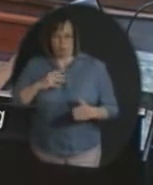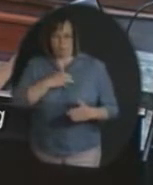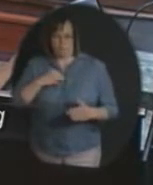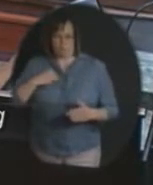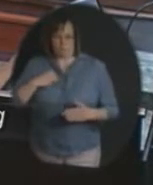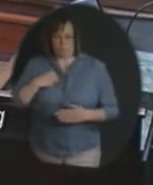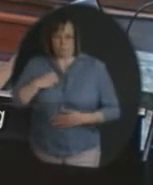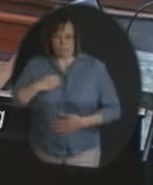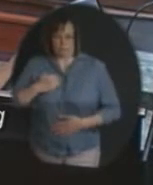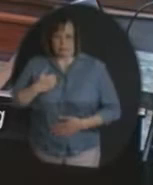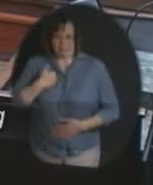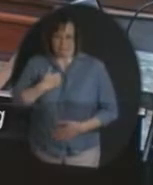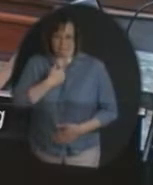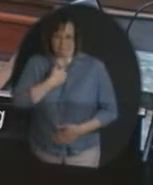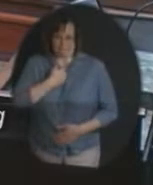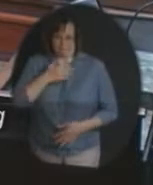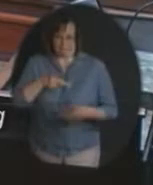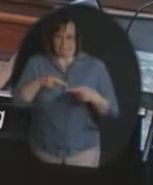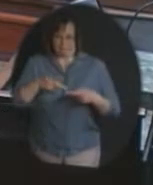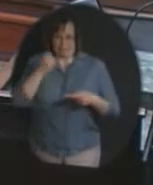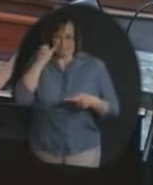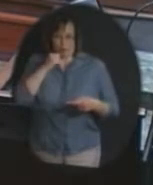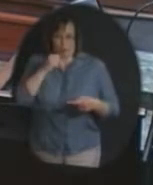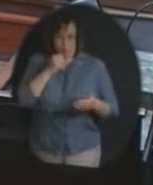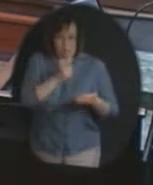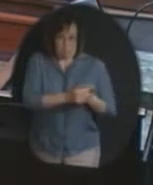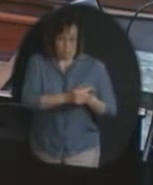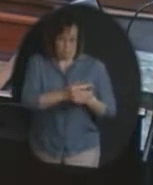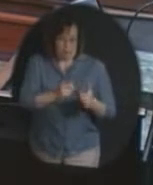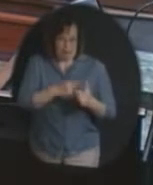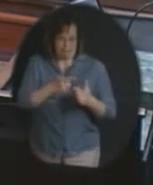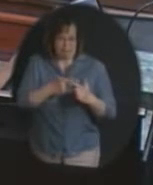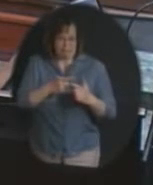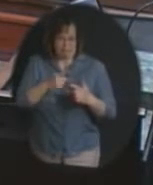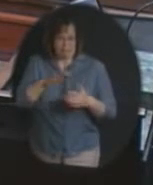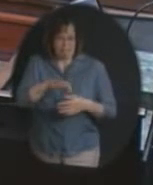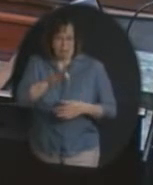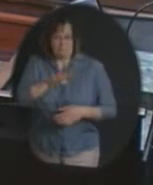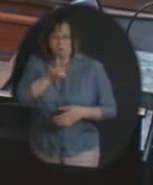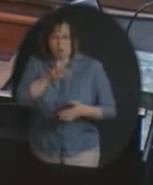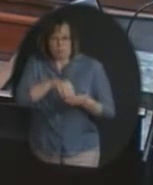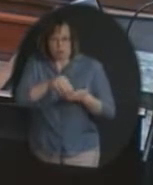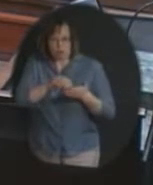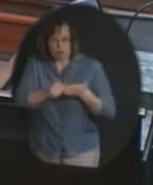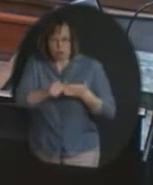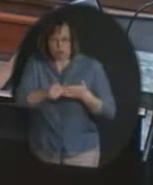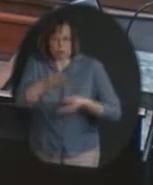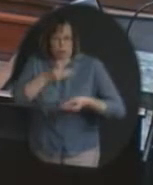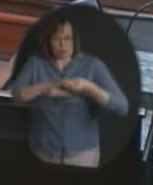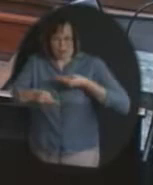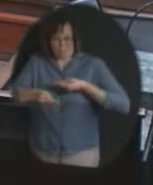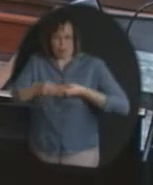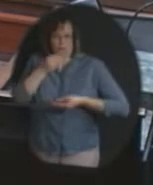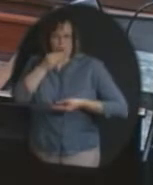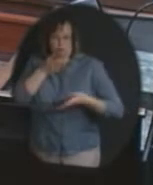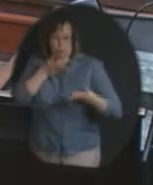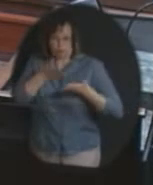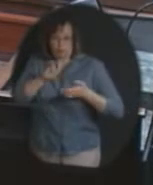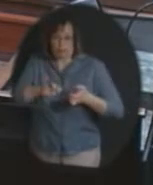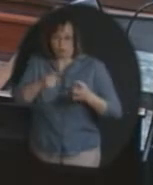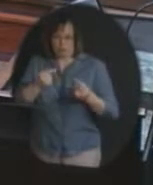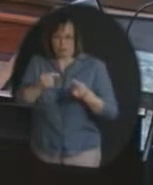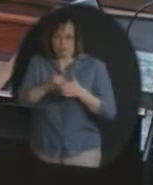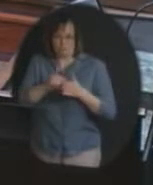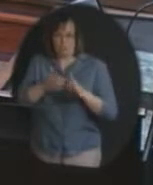find themselves in a position where if we do not approve this, and we have to come up with $4 million to reimburse food services, and we'd have to do that out of our